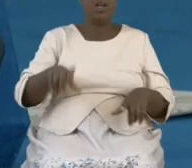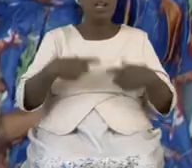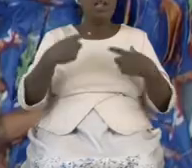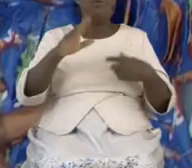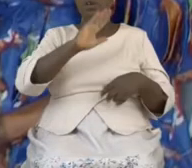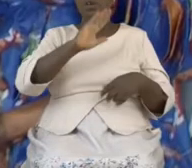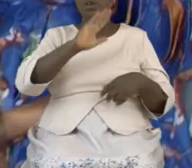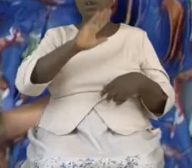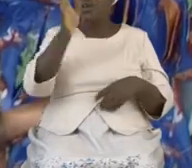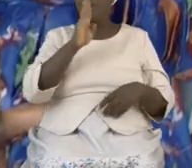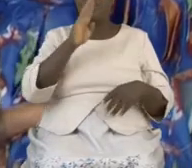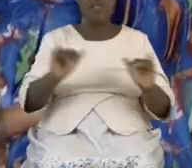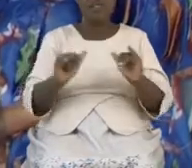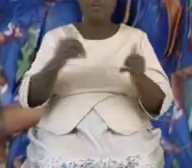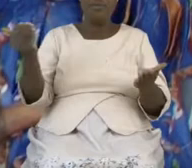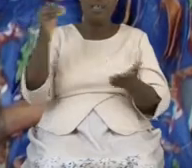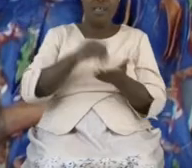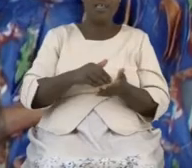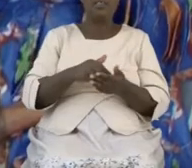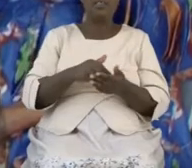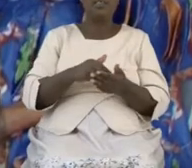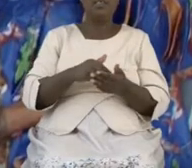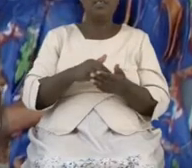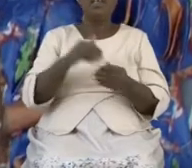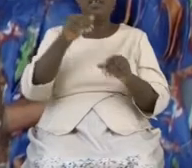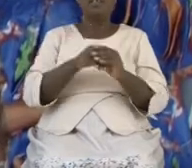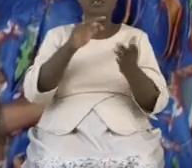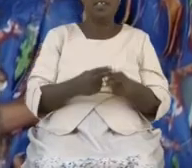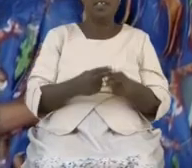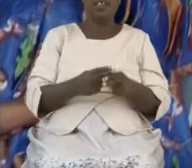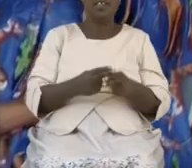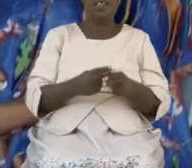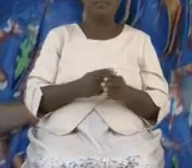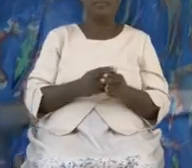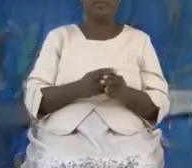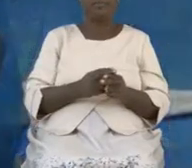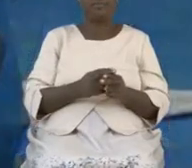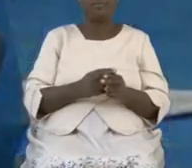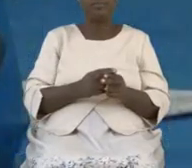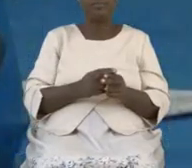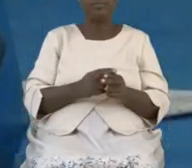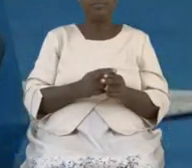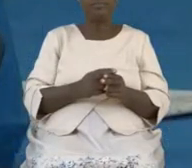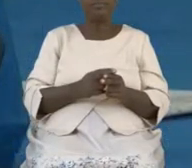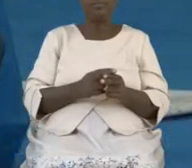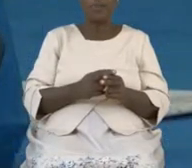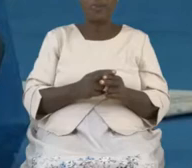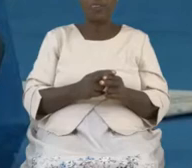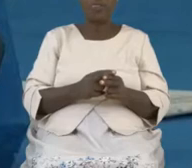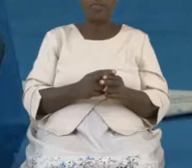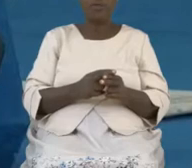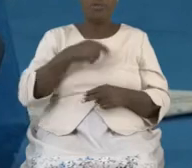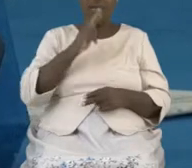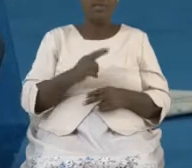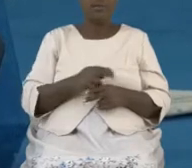Jesus' name. We are following a series in our retreat talking about Christ. In the evening, we